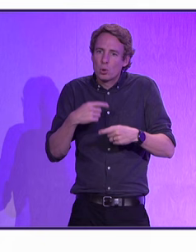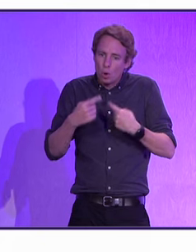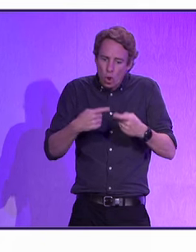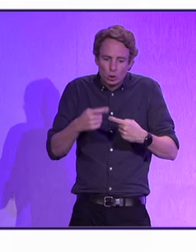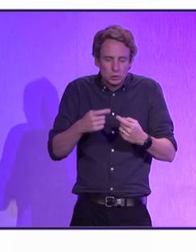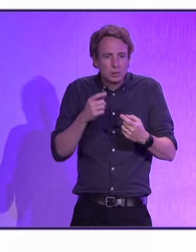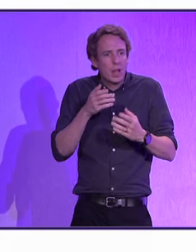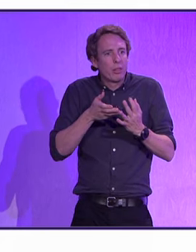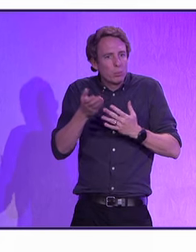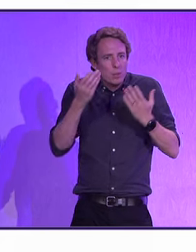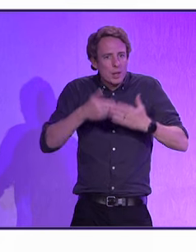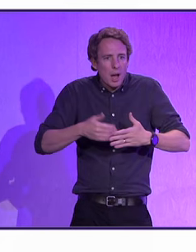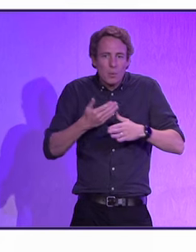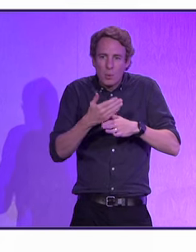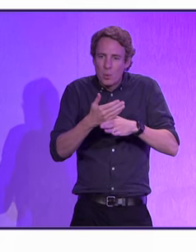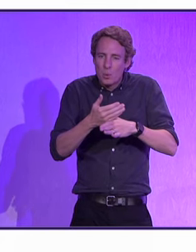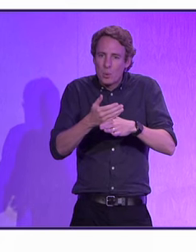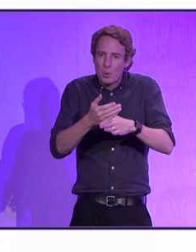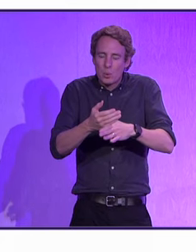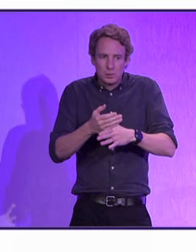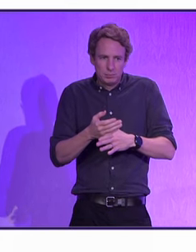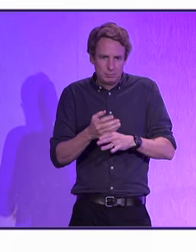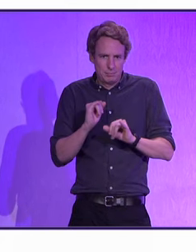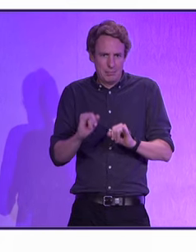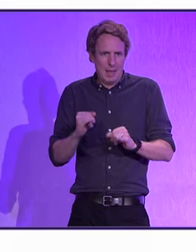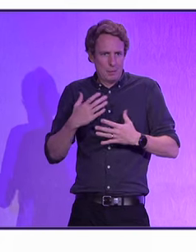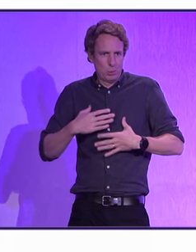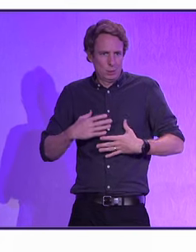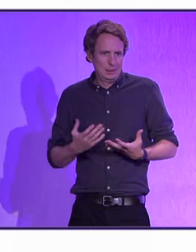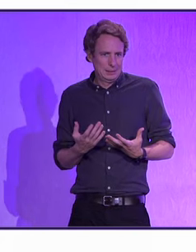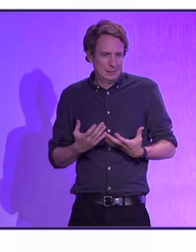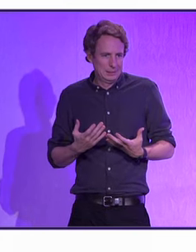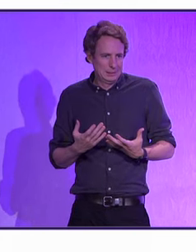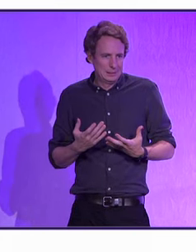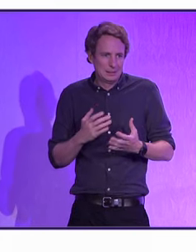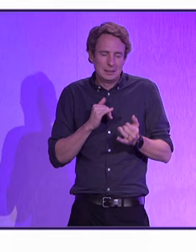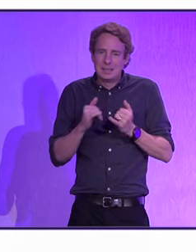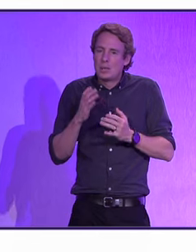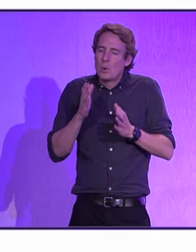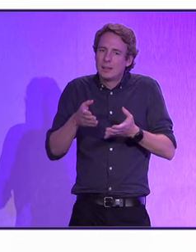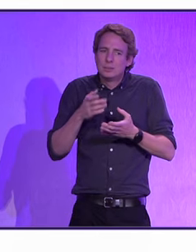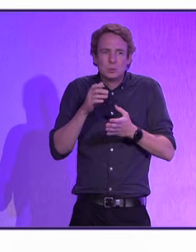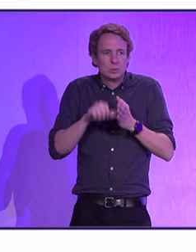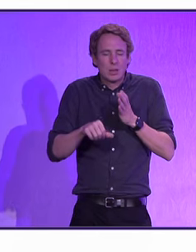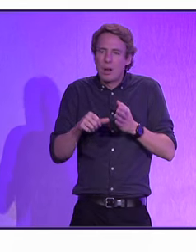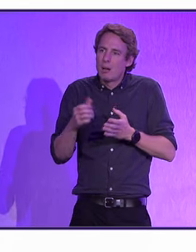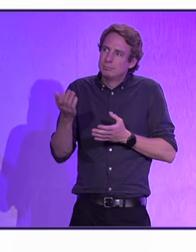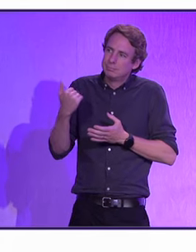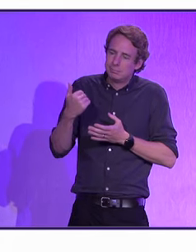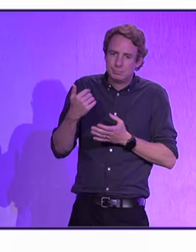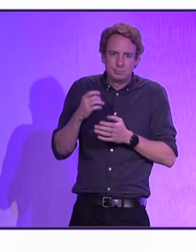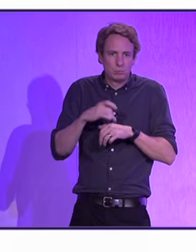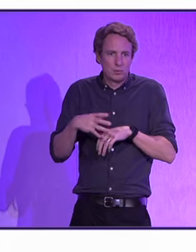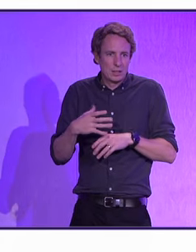constant all-nighters. And this is bad for the body. And this is where you may need to start calling in the